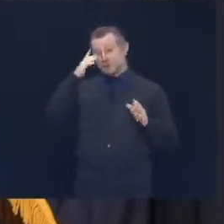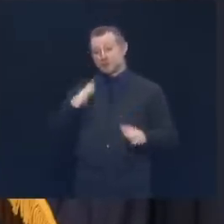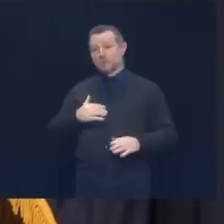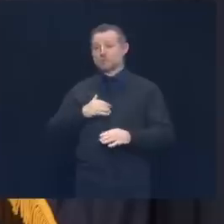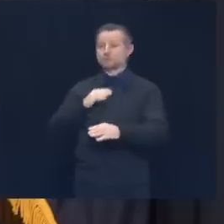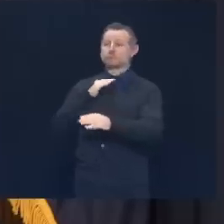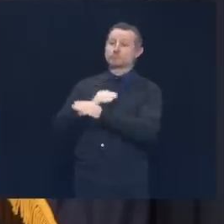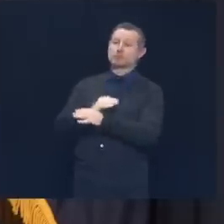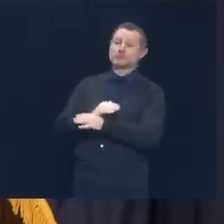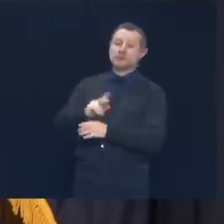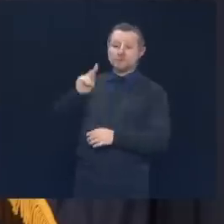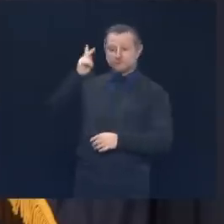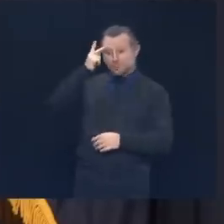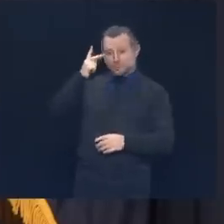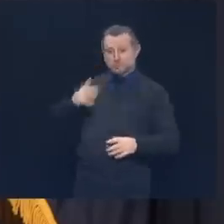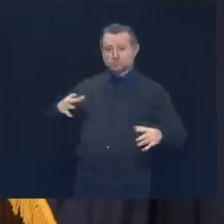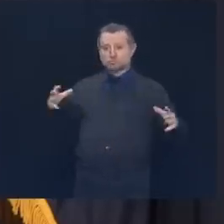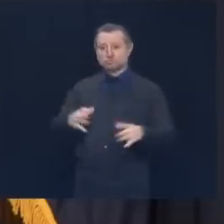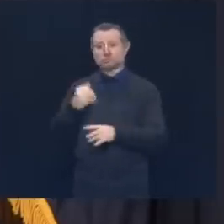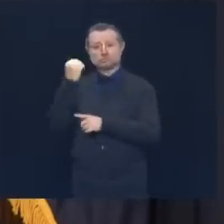political rally?